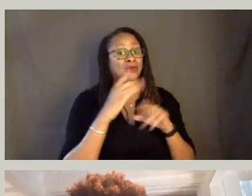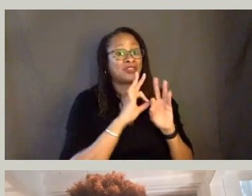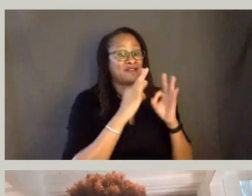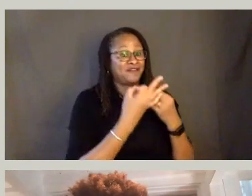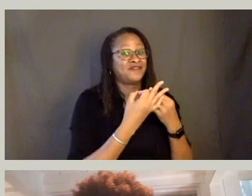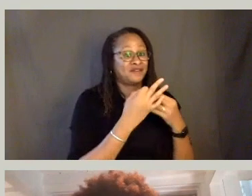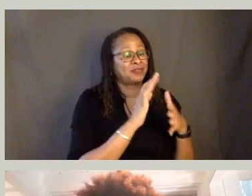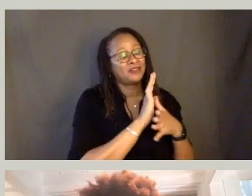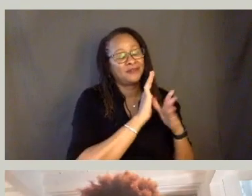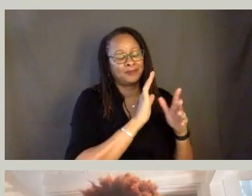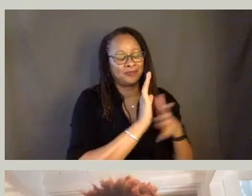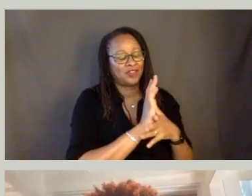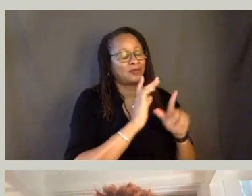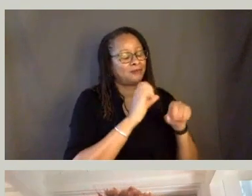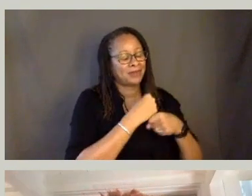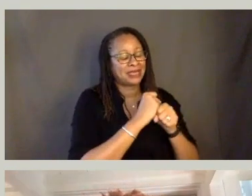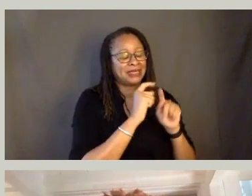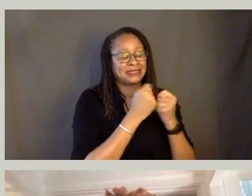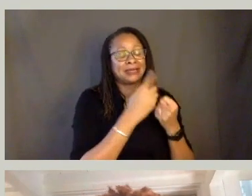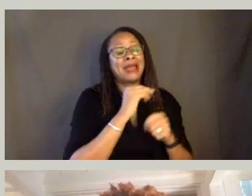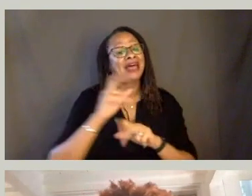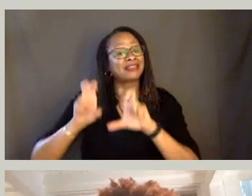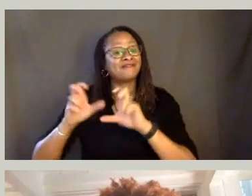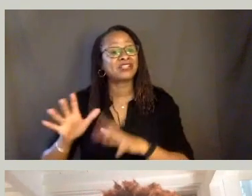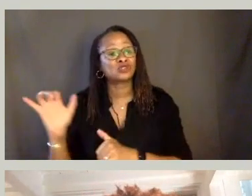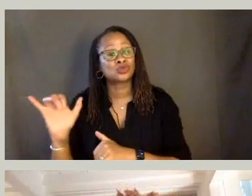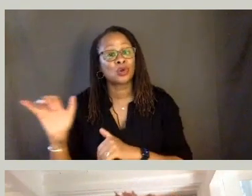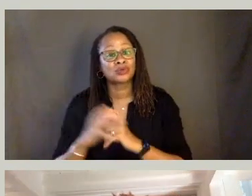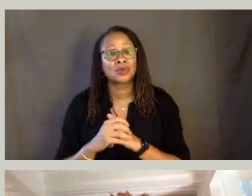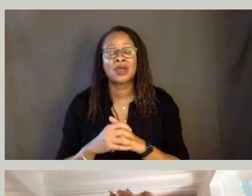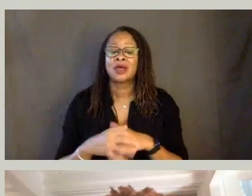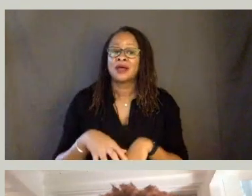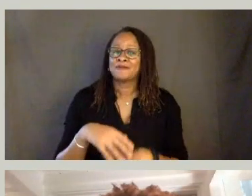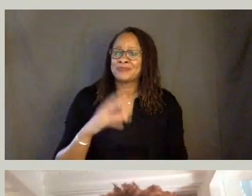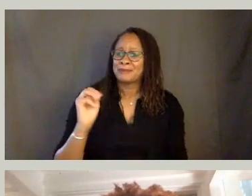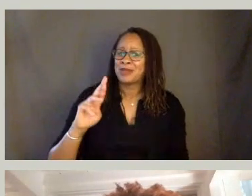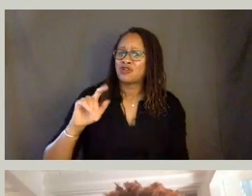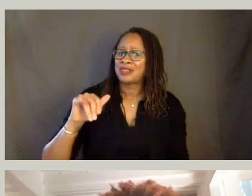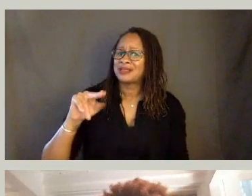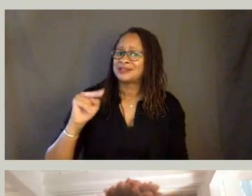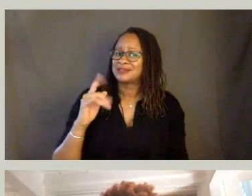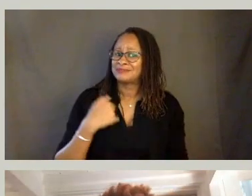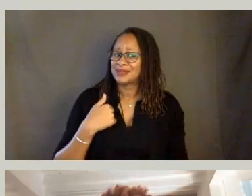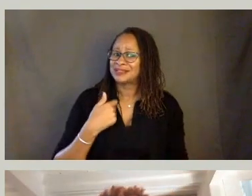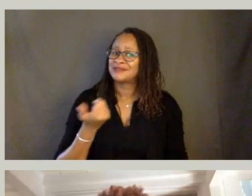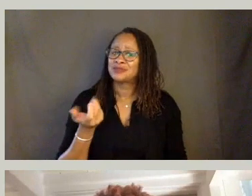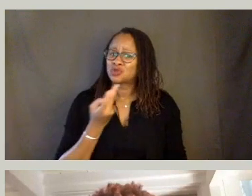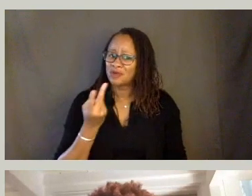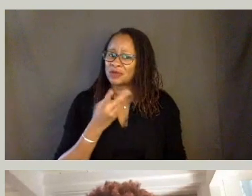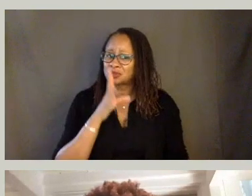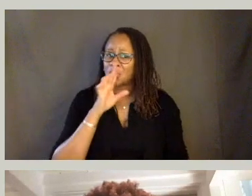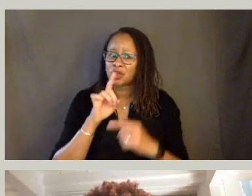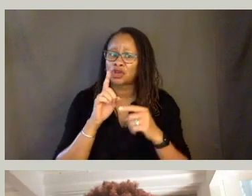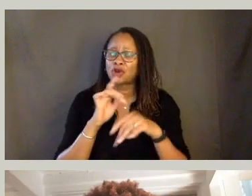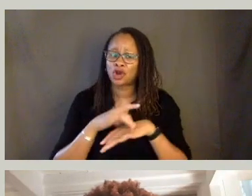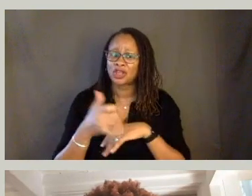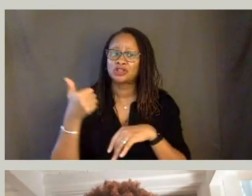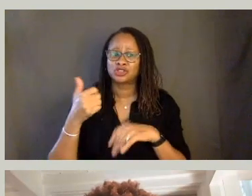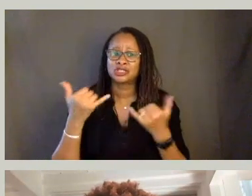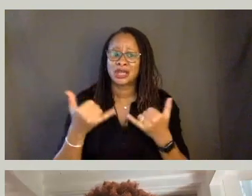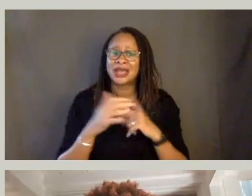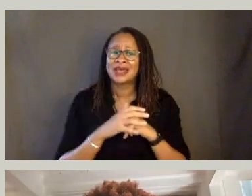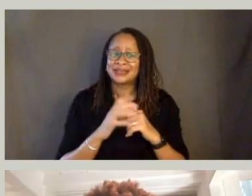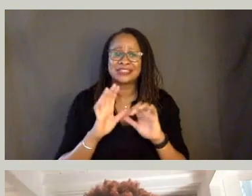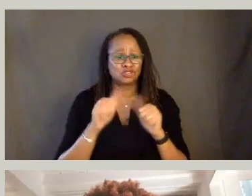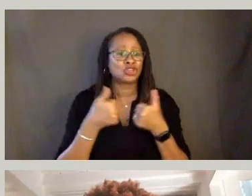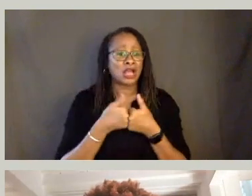where, you know, Marilyn and I were talking earlier today of just like, that's so hard, like what, that's even more challenging for the film team that